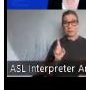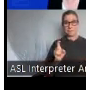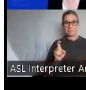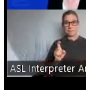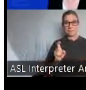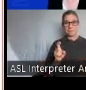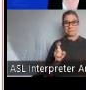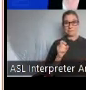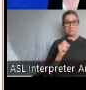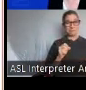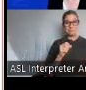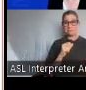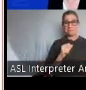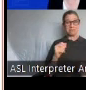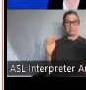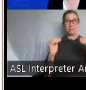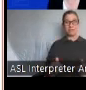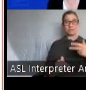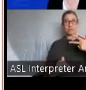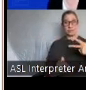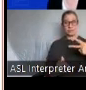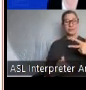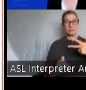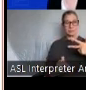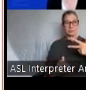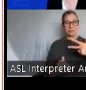If not, we will put up the next set of names.